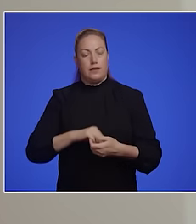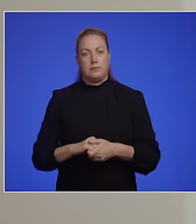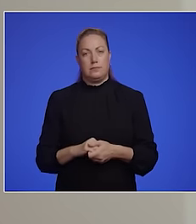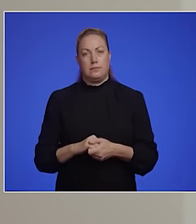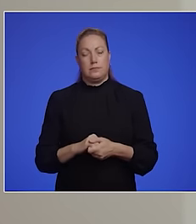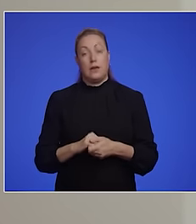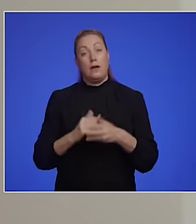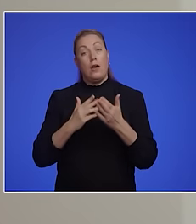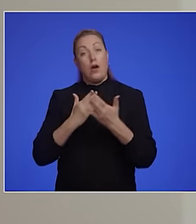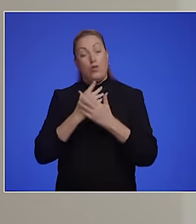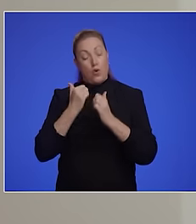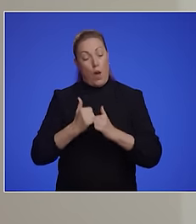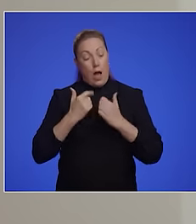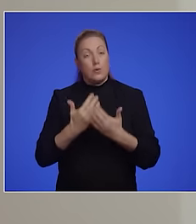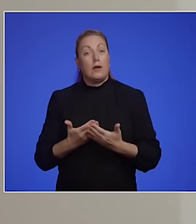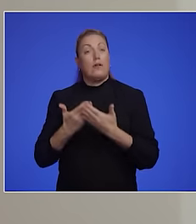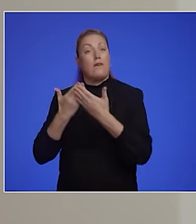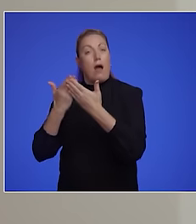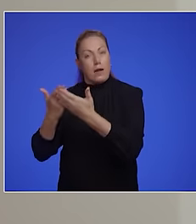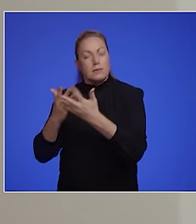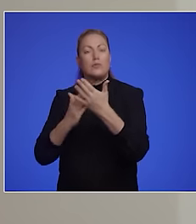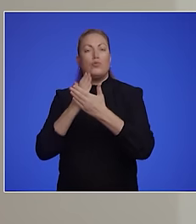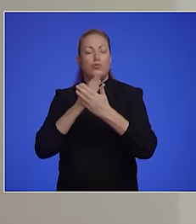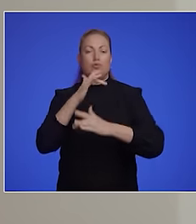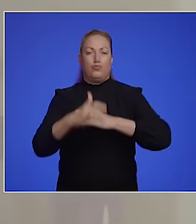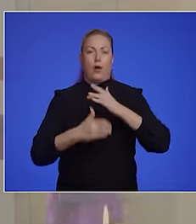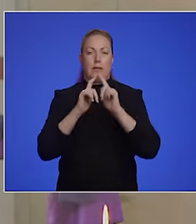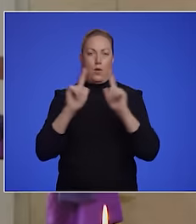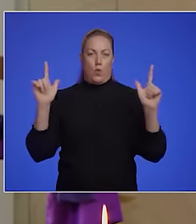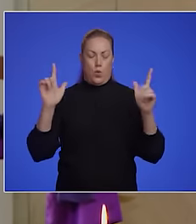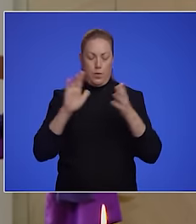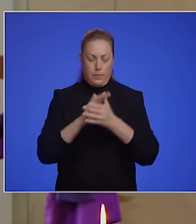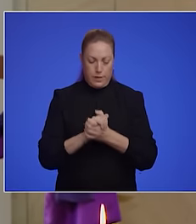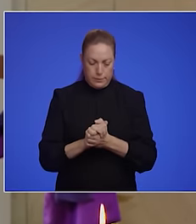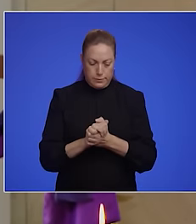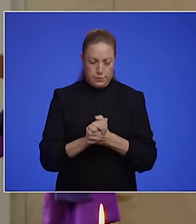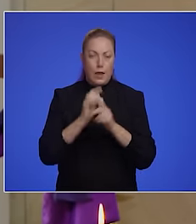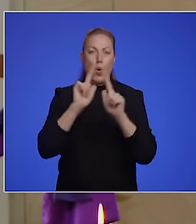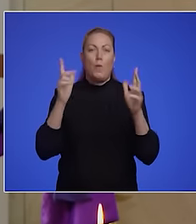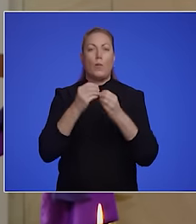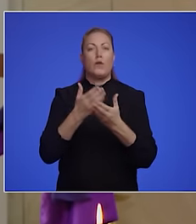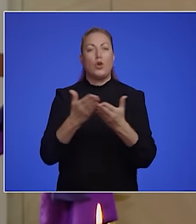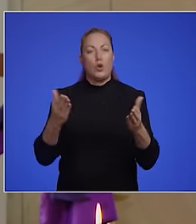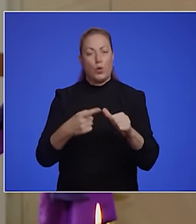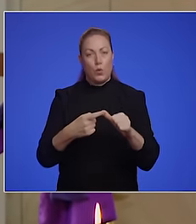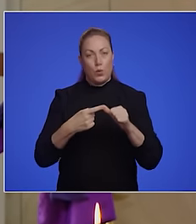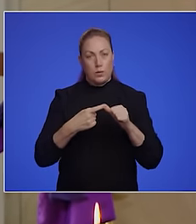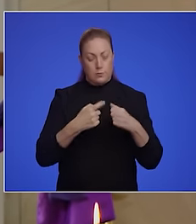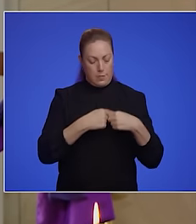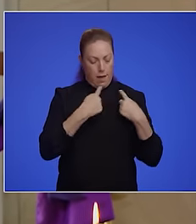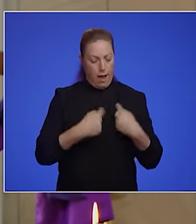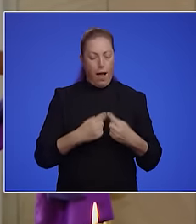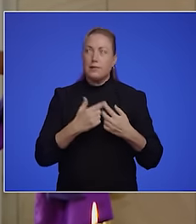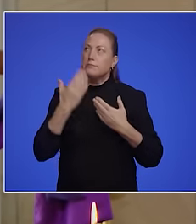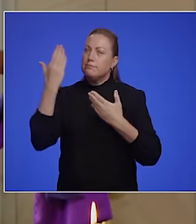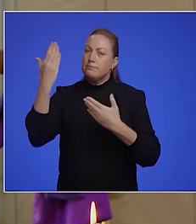them by the working of this sacrifice Through Christ our Lord The Lord be with you And with your spirit Lift